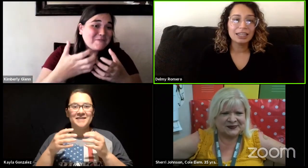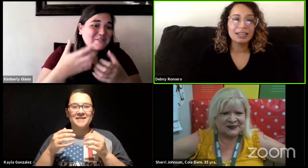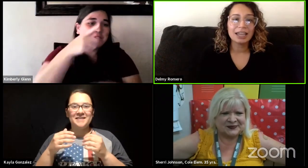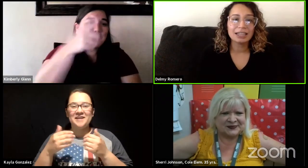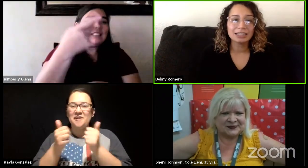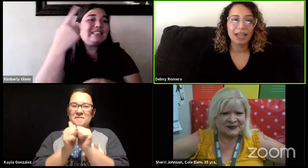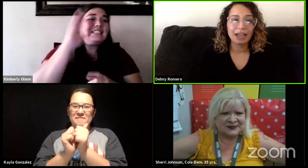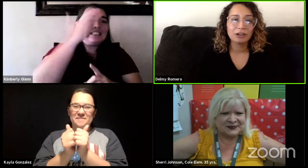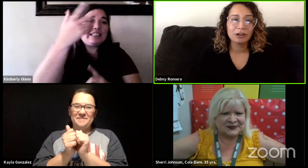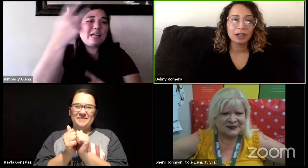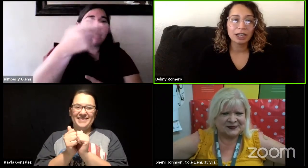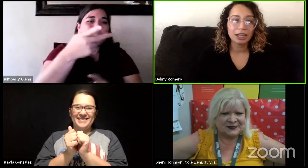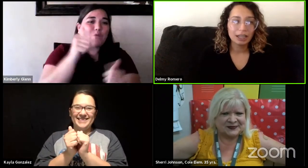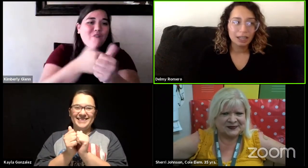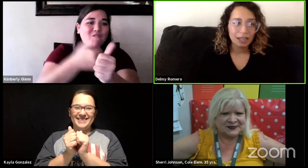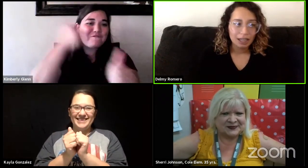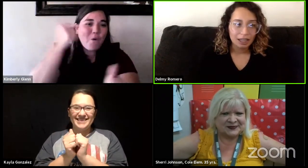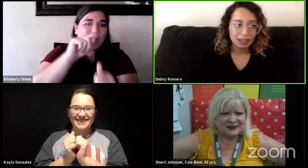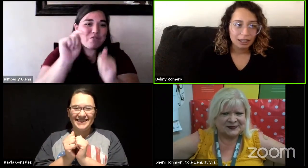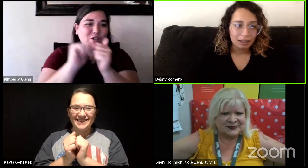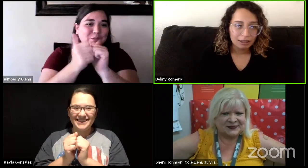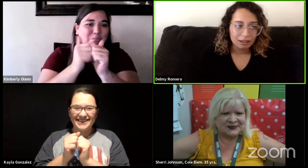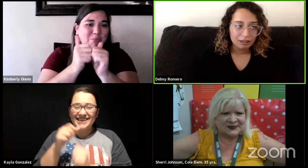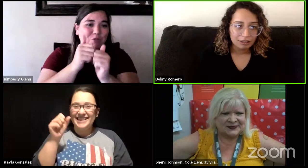Kayla, the next category.